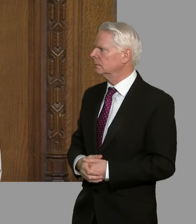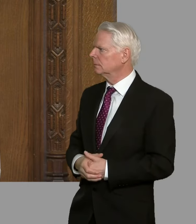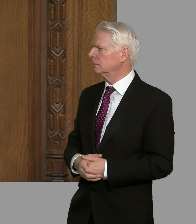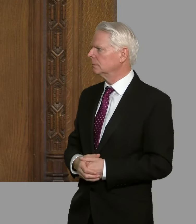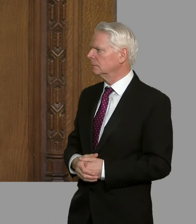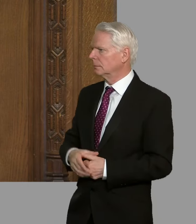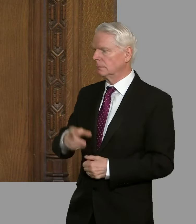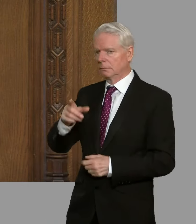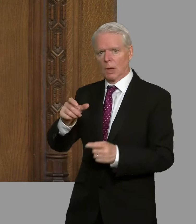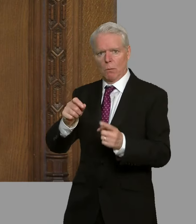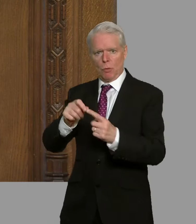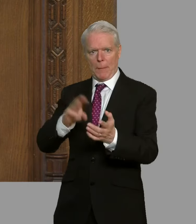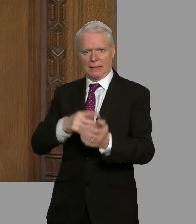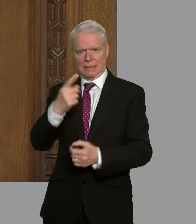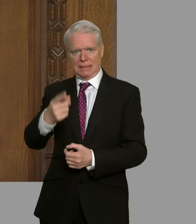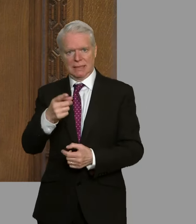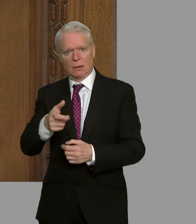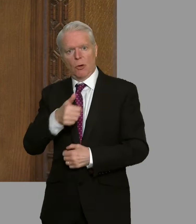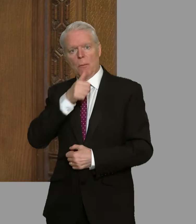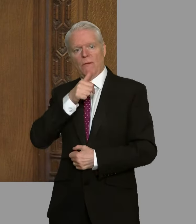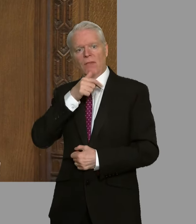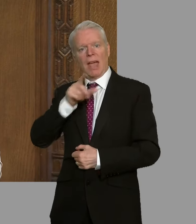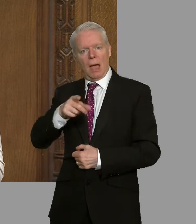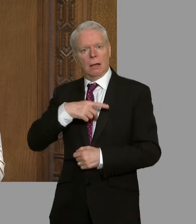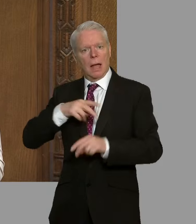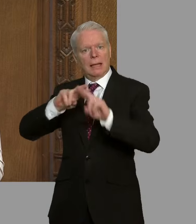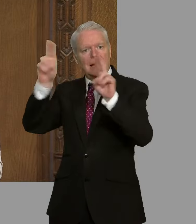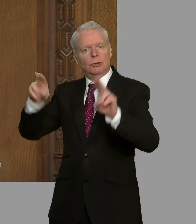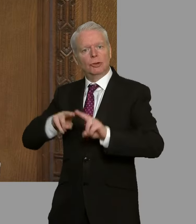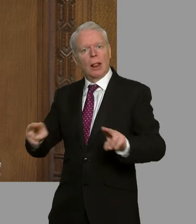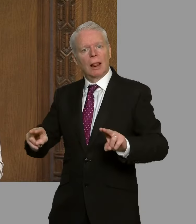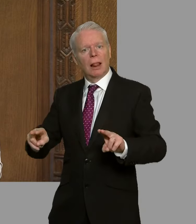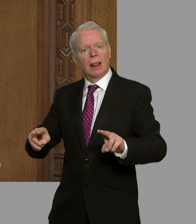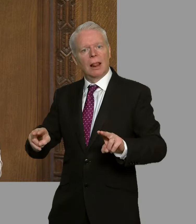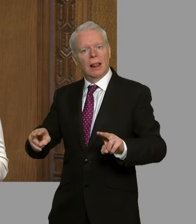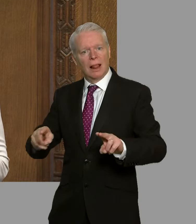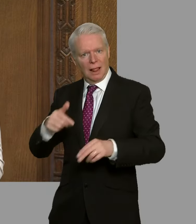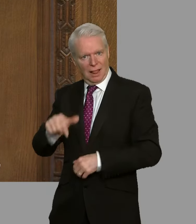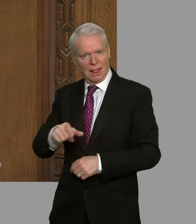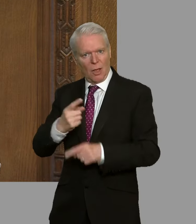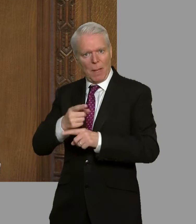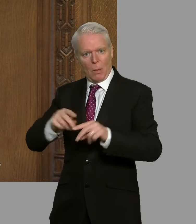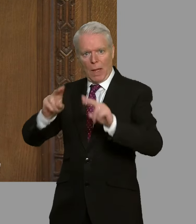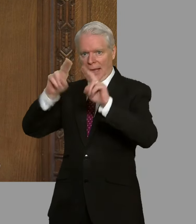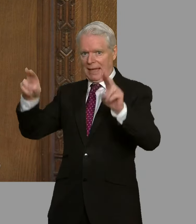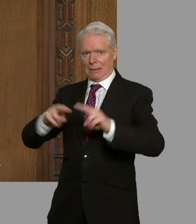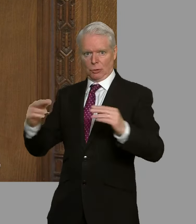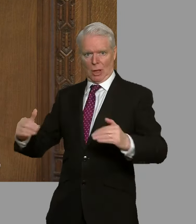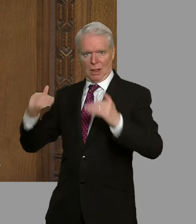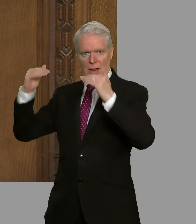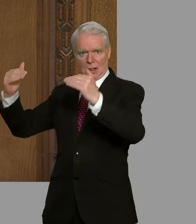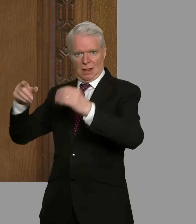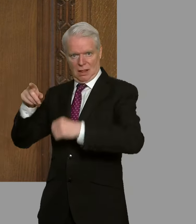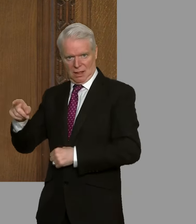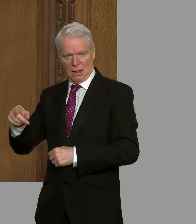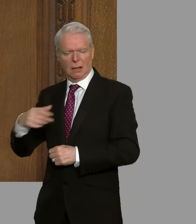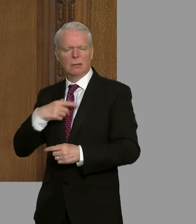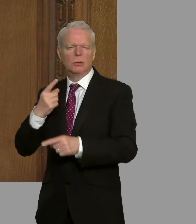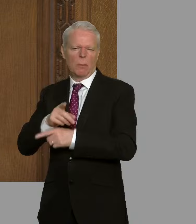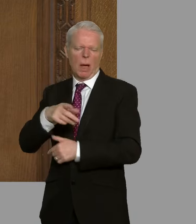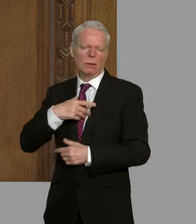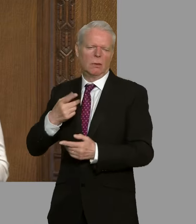goes uncollected. And the reputation of the West Midlands is being trashed. His ministers continue to wash their hands of this. His